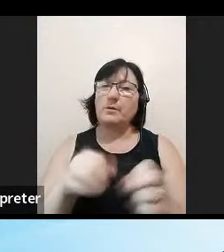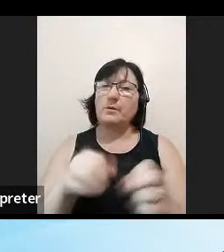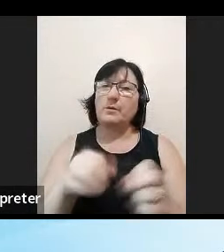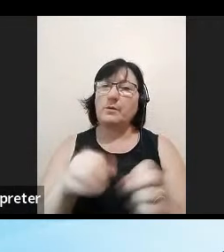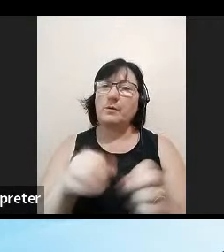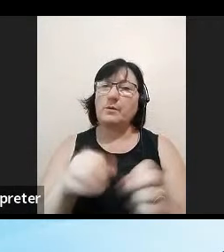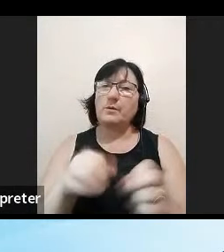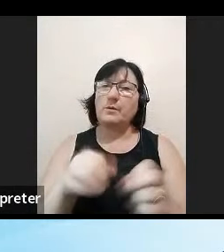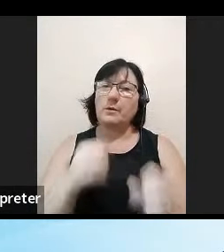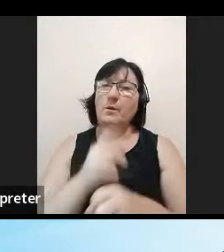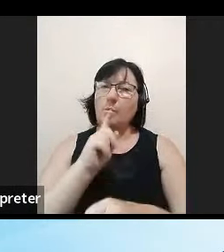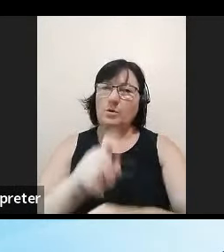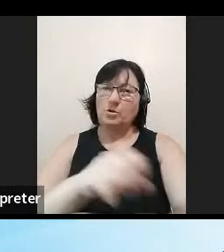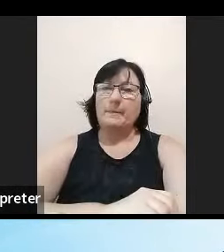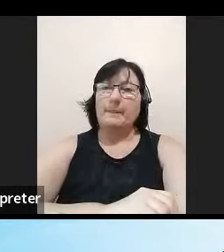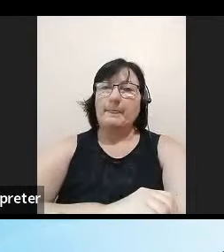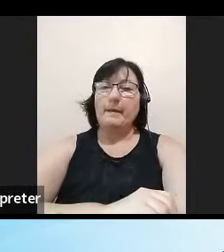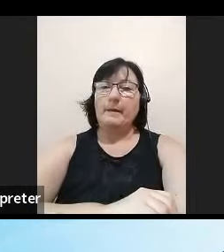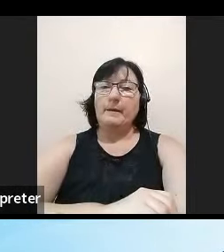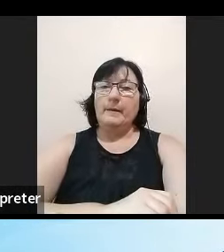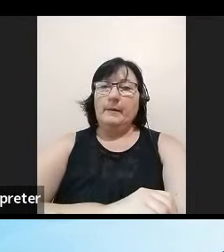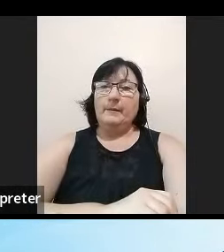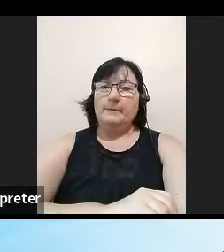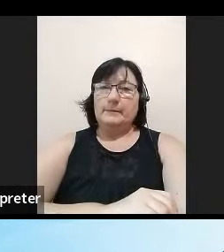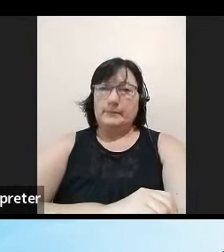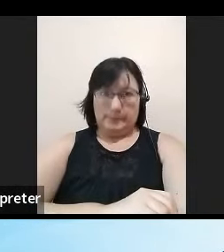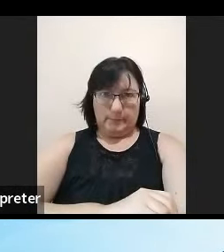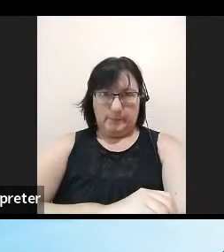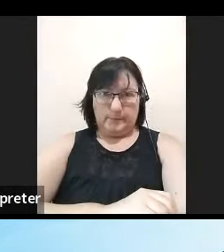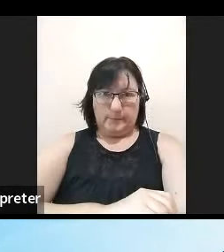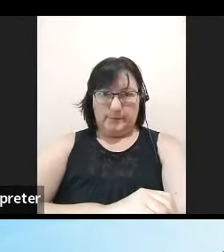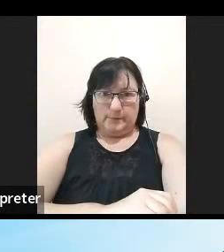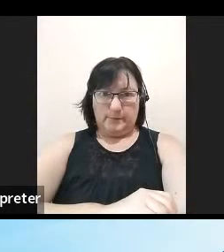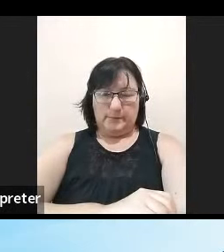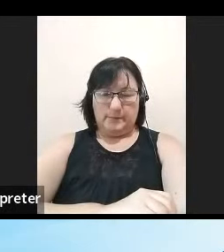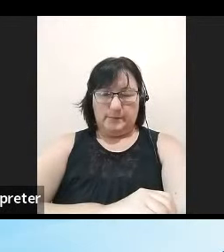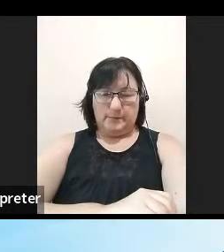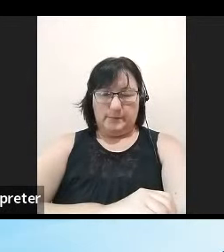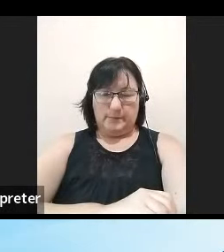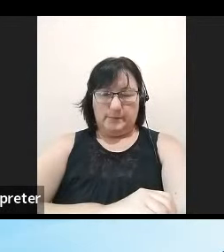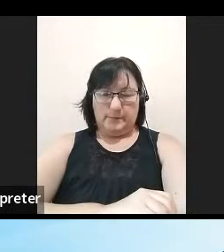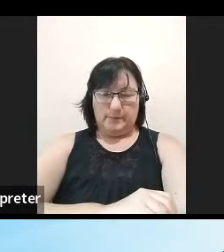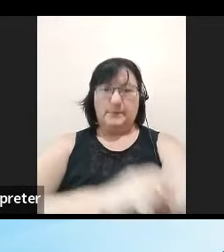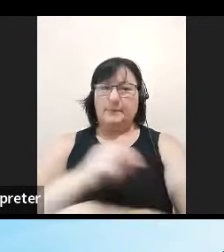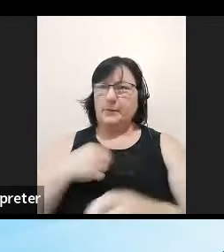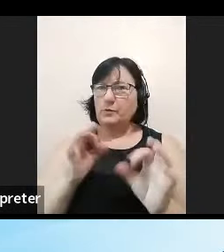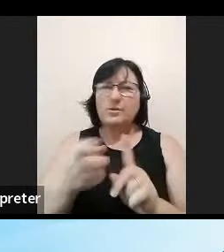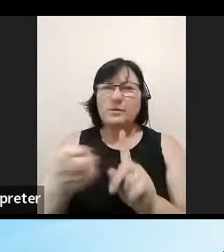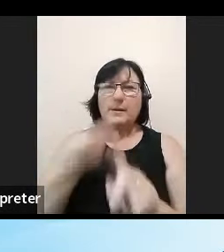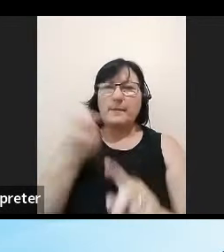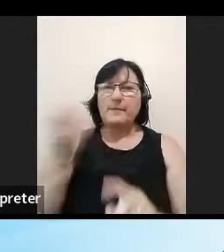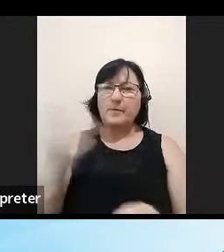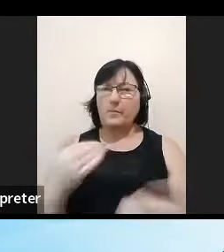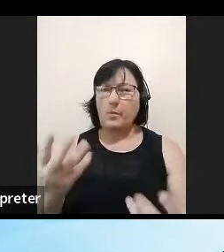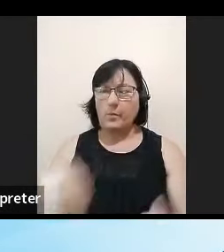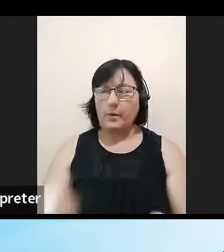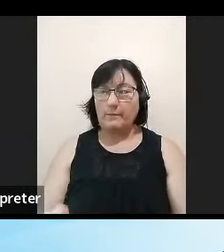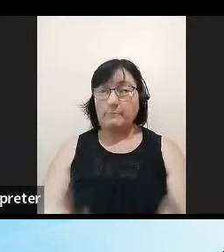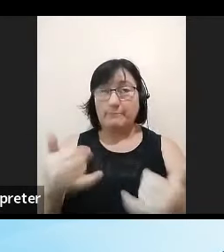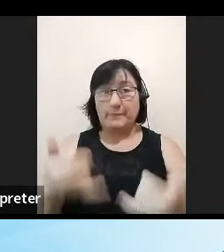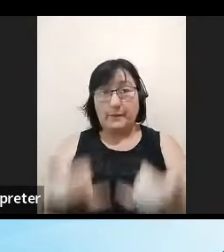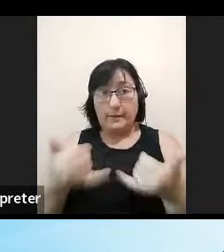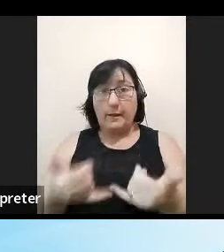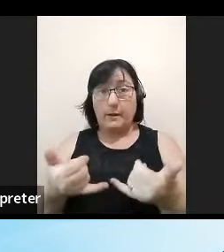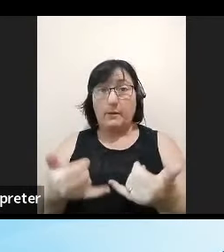Okay, thank you so much. I don't know whether the question was coming from Nwabisa, but currently the 3-year period